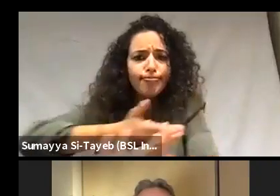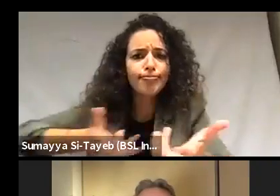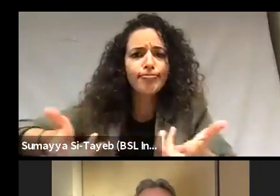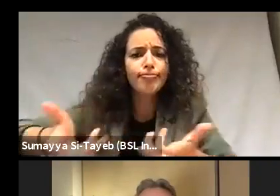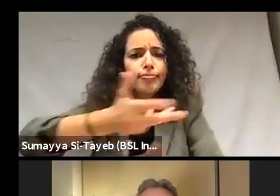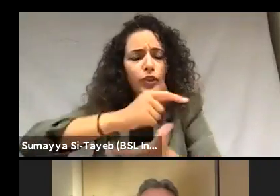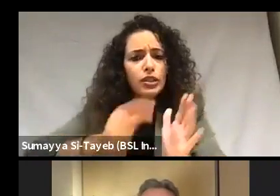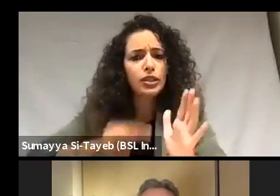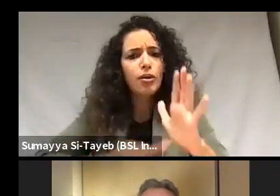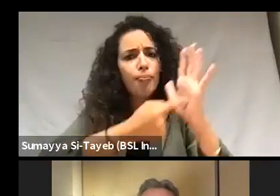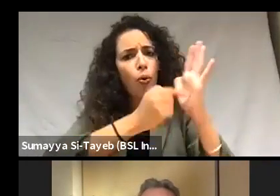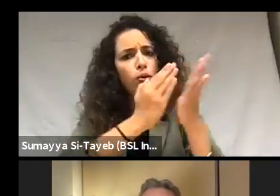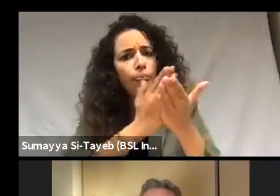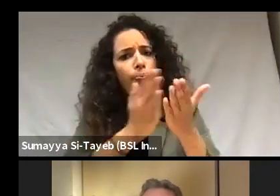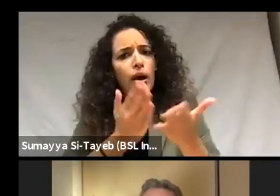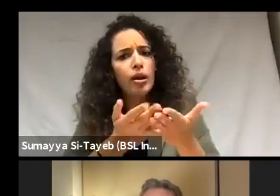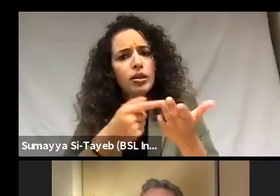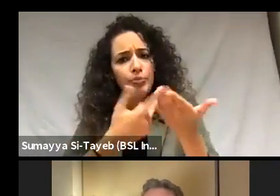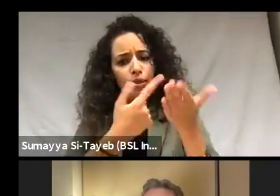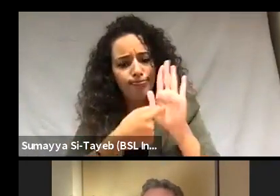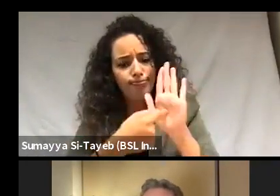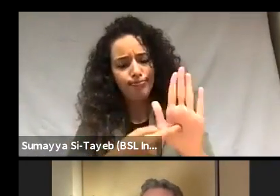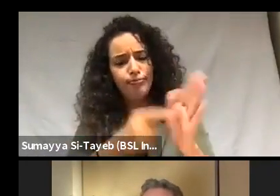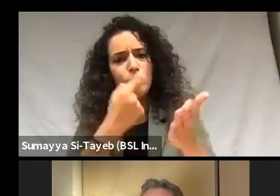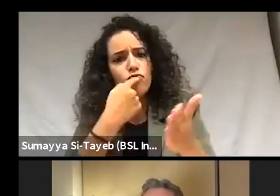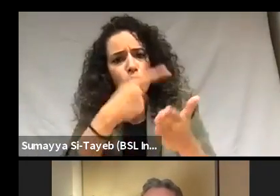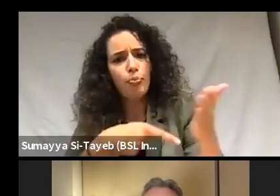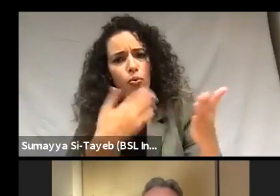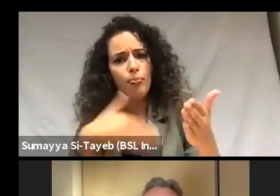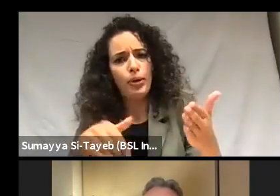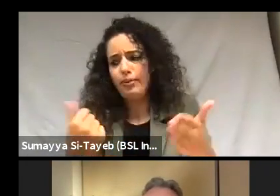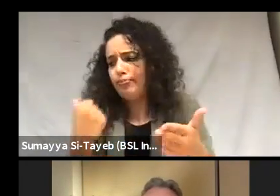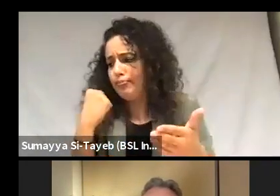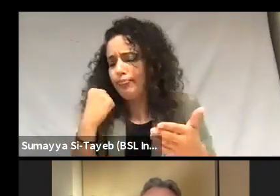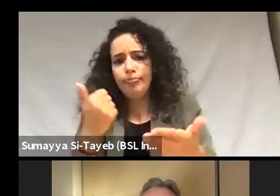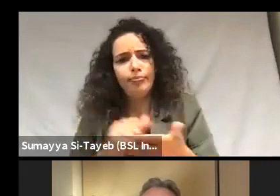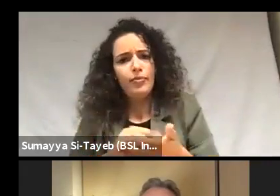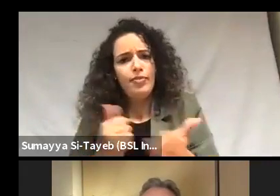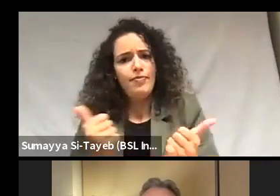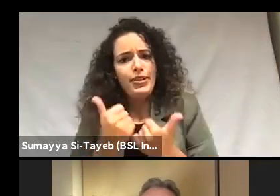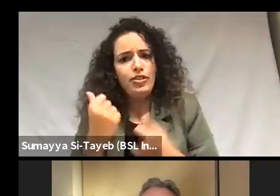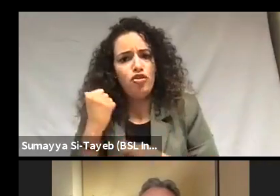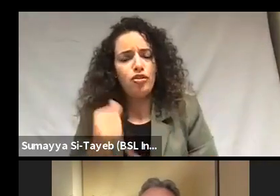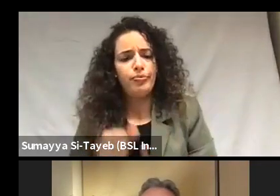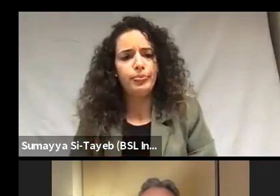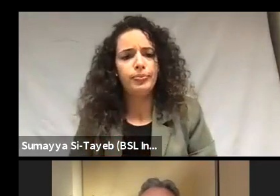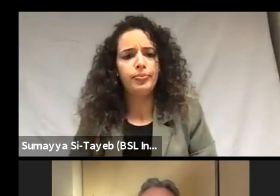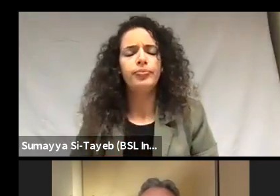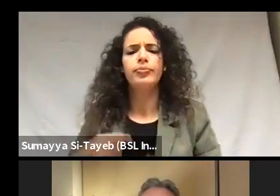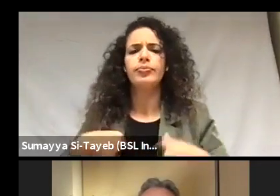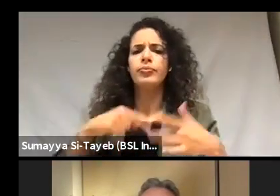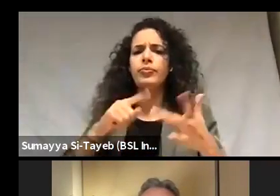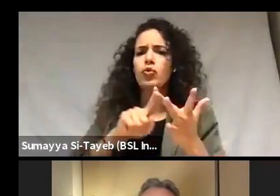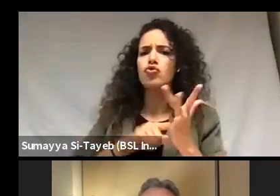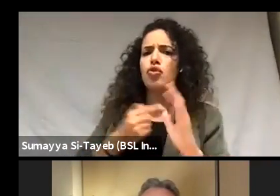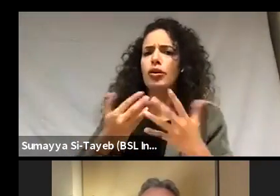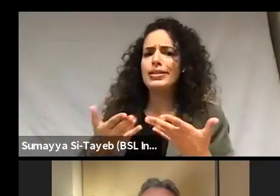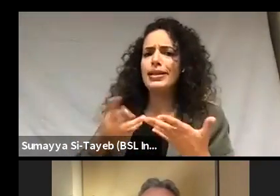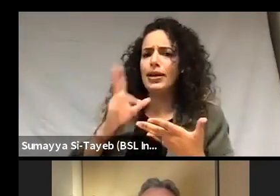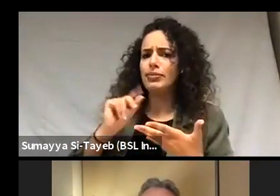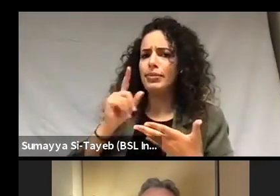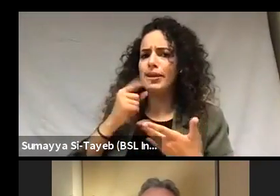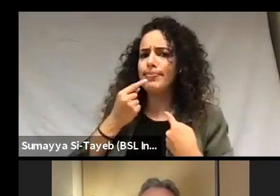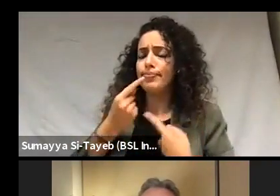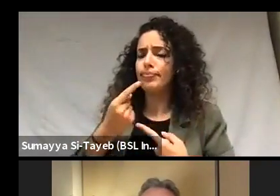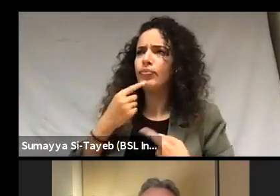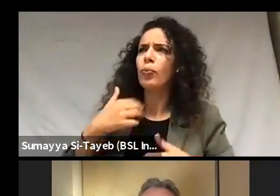is highlighted in the report that's been done. well, it's interesting because I think